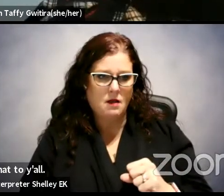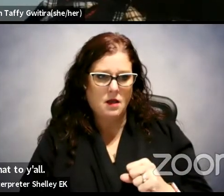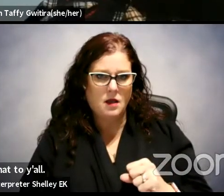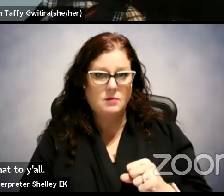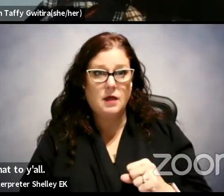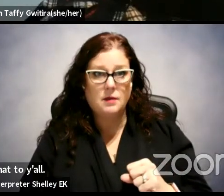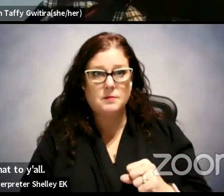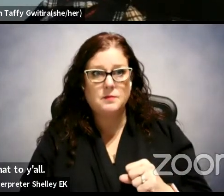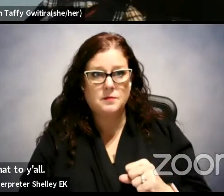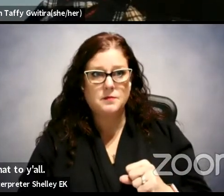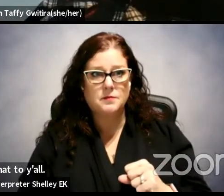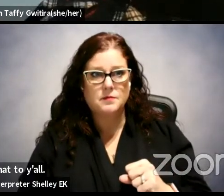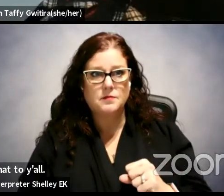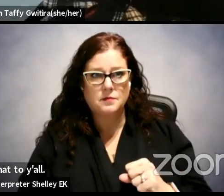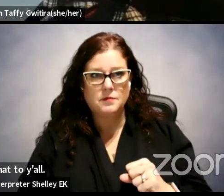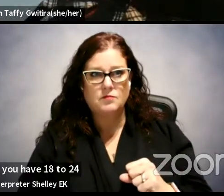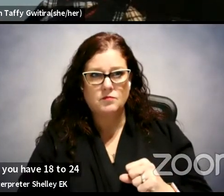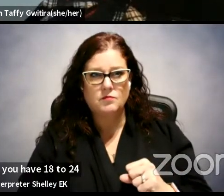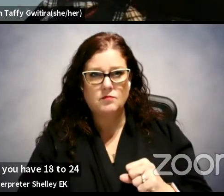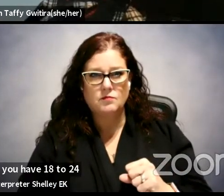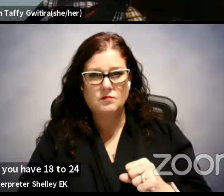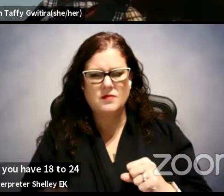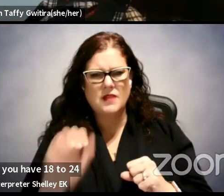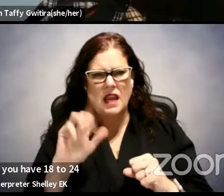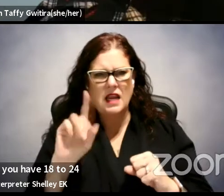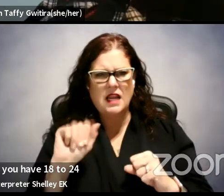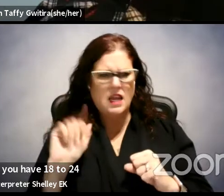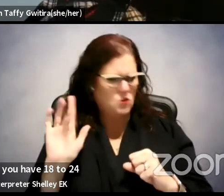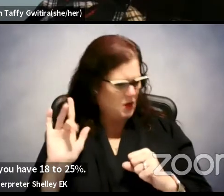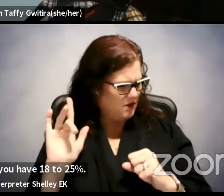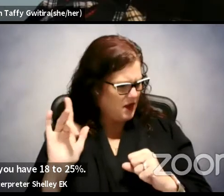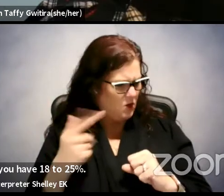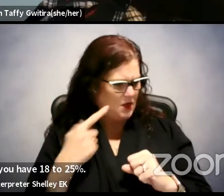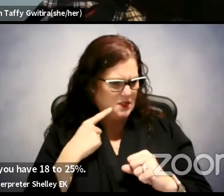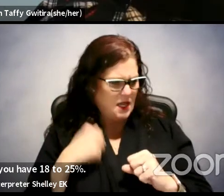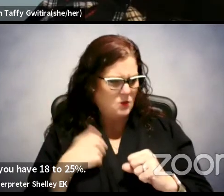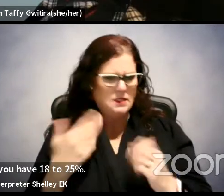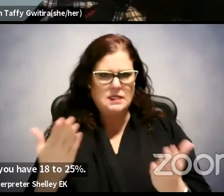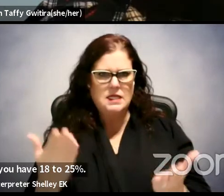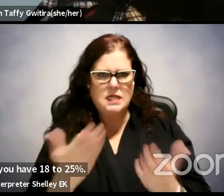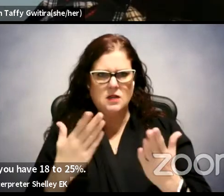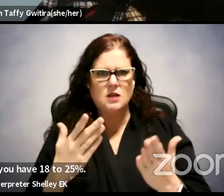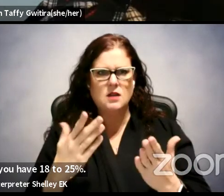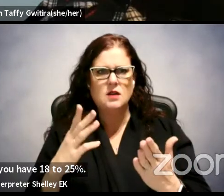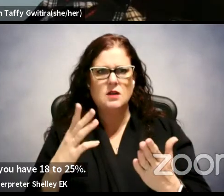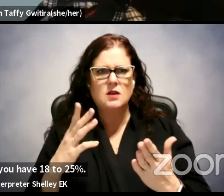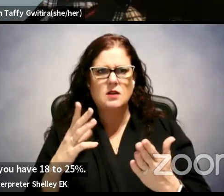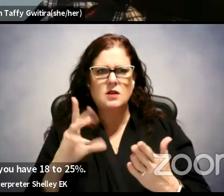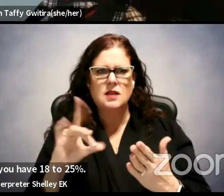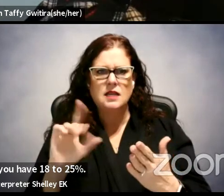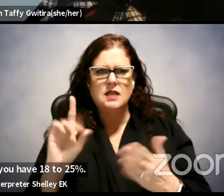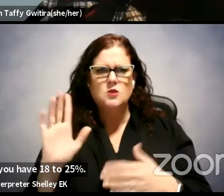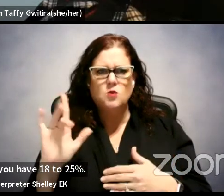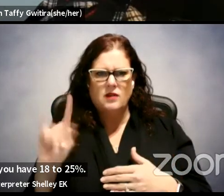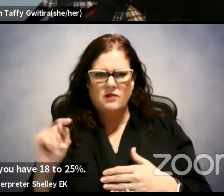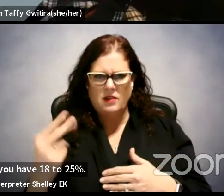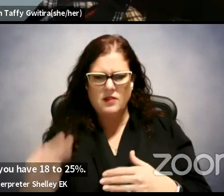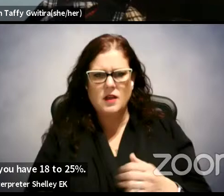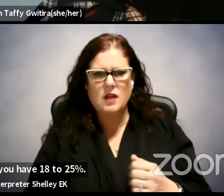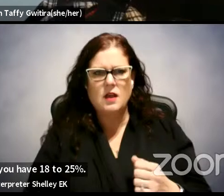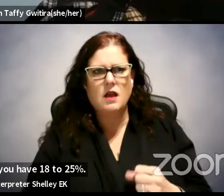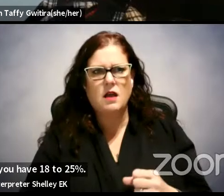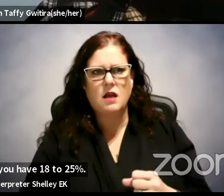Yeah, so there was an ADA. Yeah, the ADA 25. Was I here? I want to say I was here when they did the 25th. I don't remember if I was in